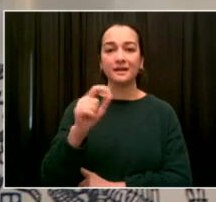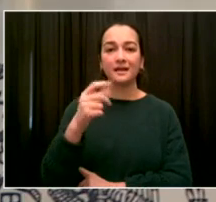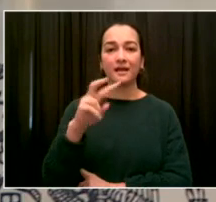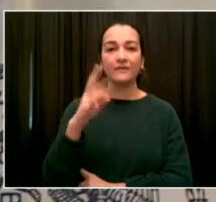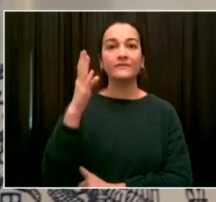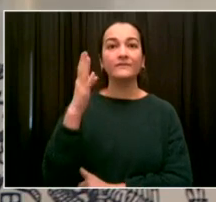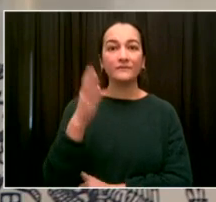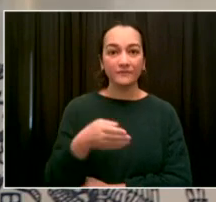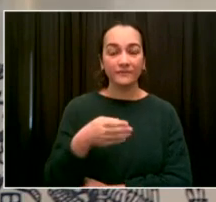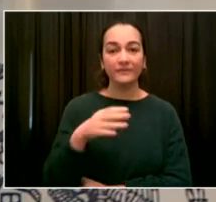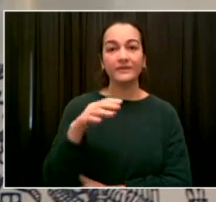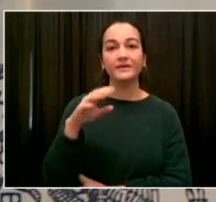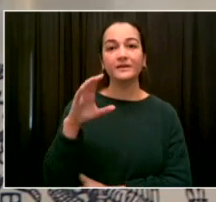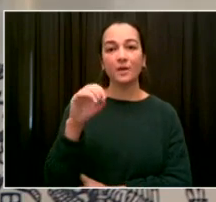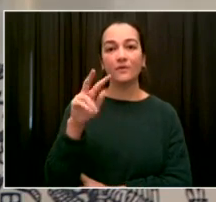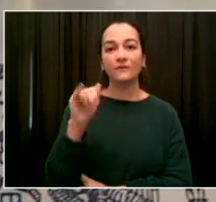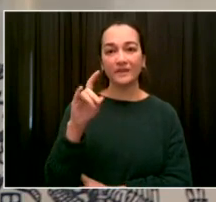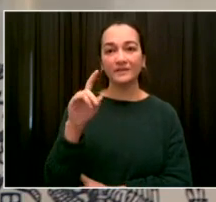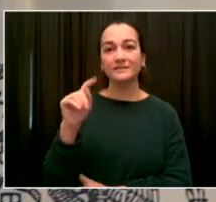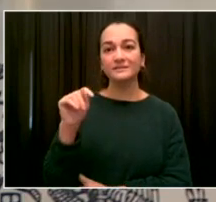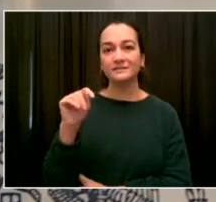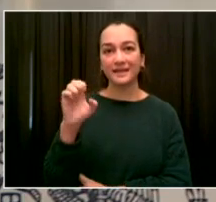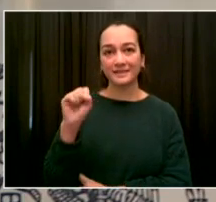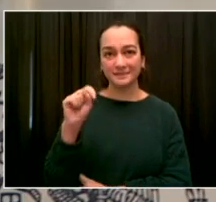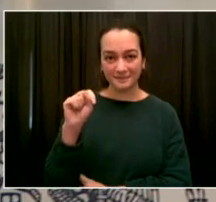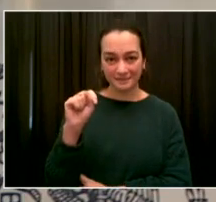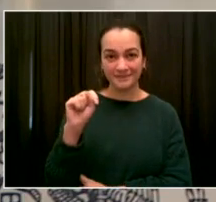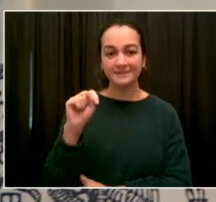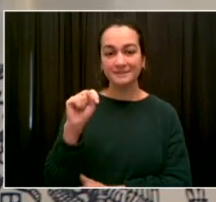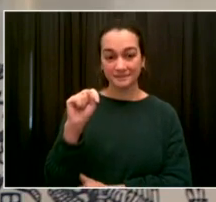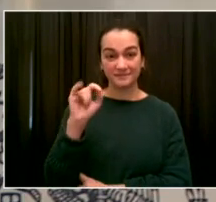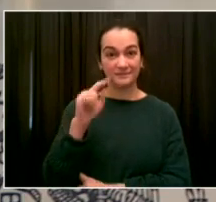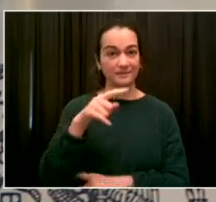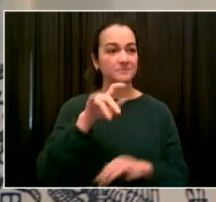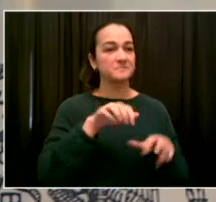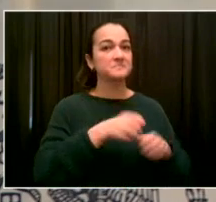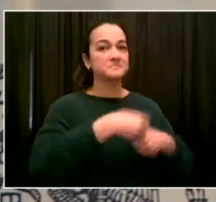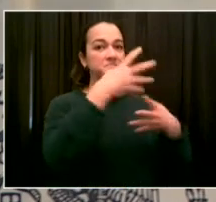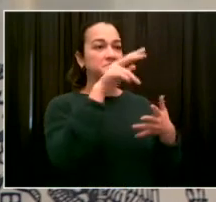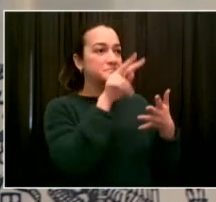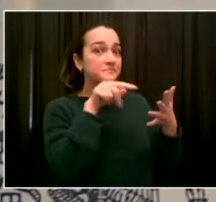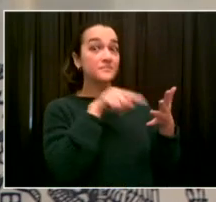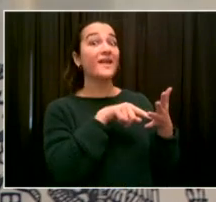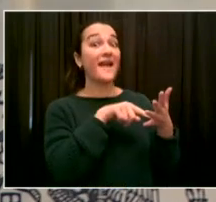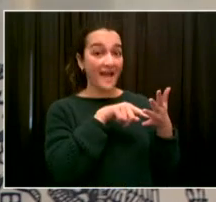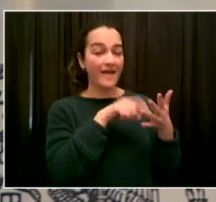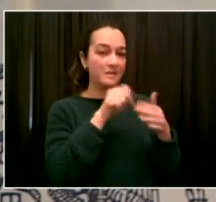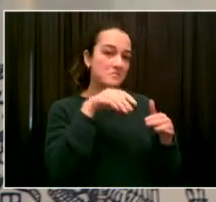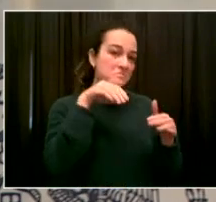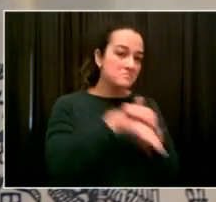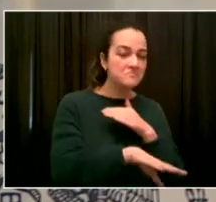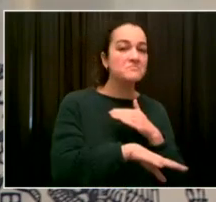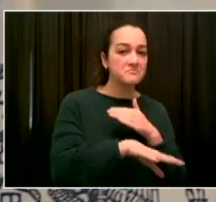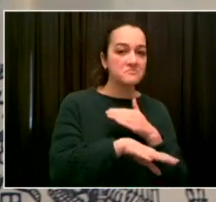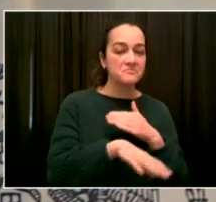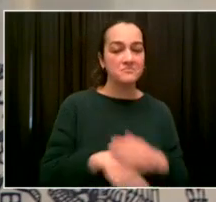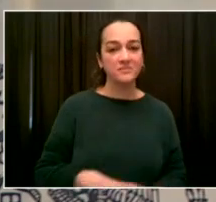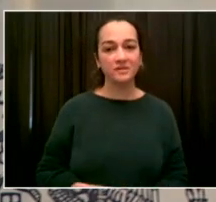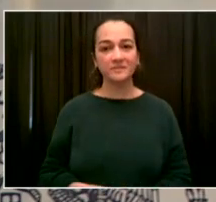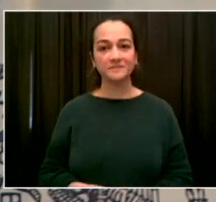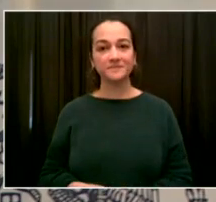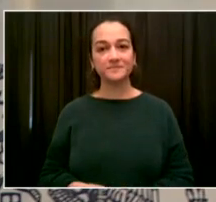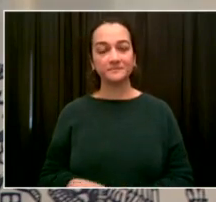Also, starting tomorrow, we will have 5 city mobile distribution sites handing